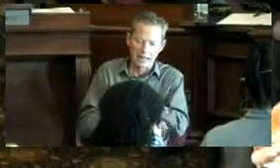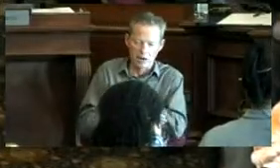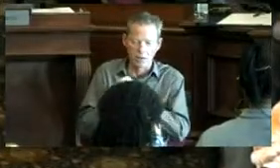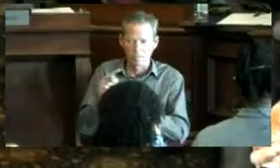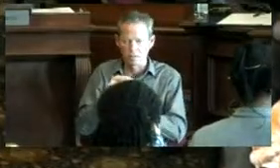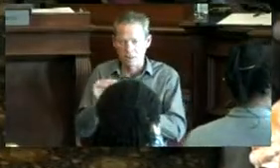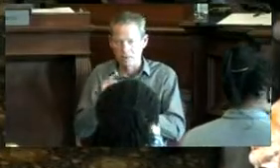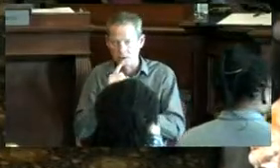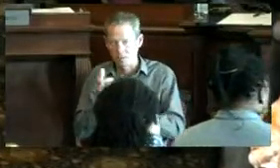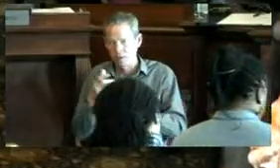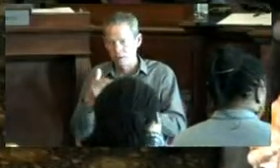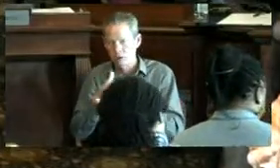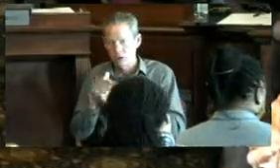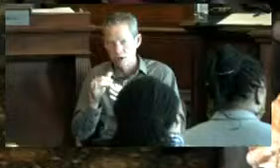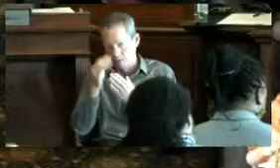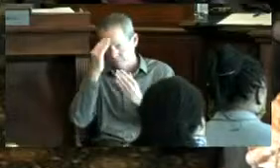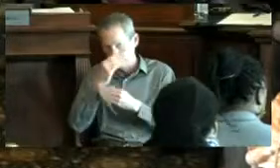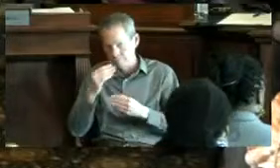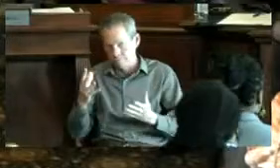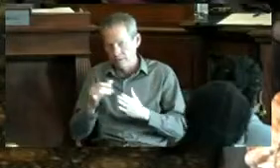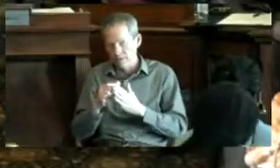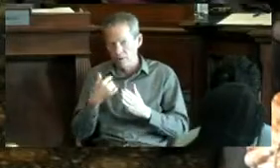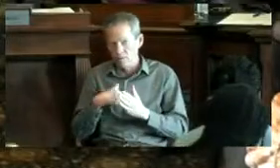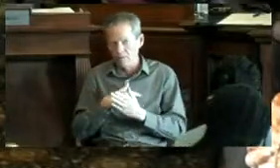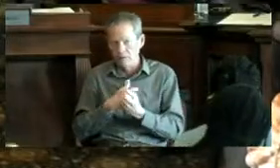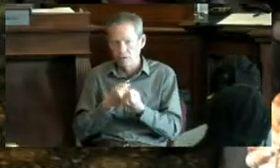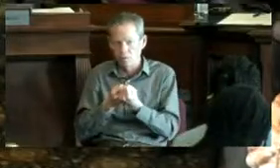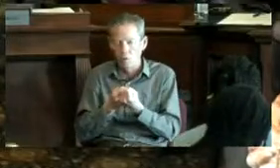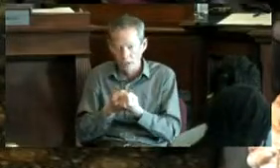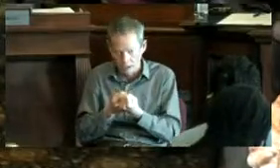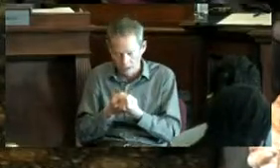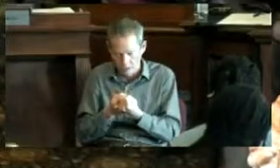then I really want to share that, you know, we've been supporting,